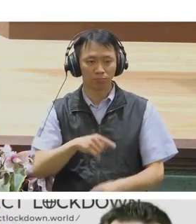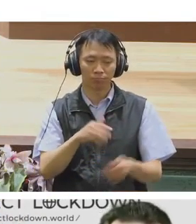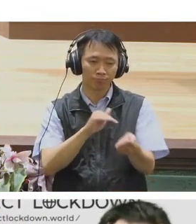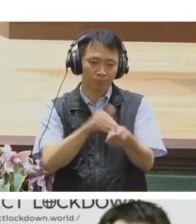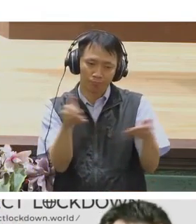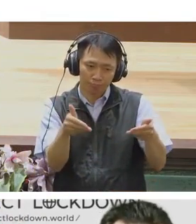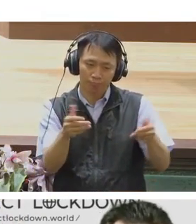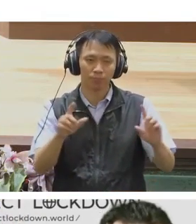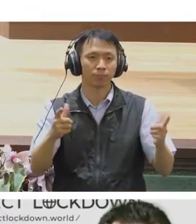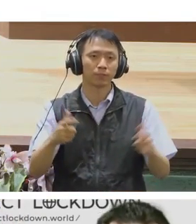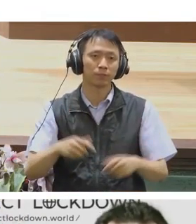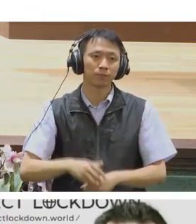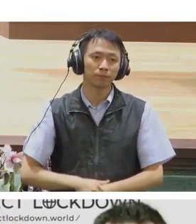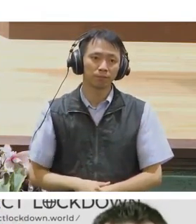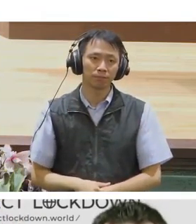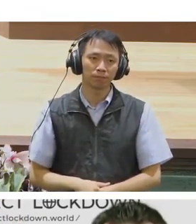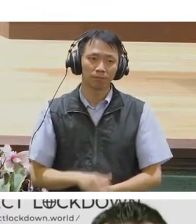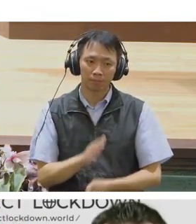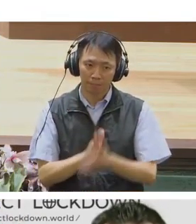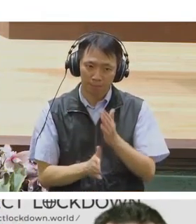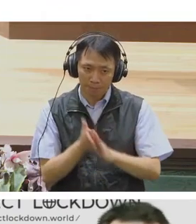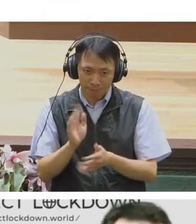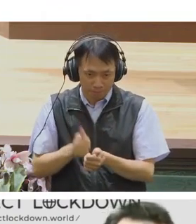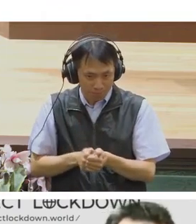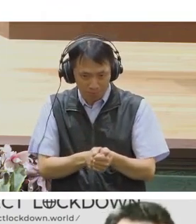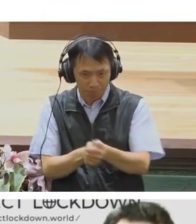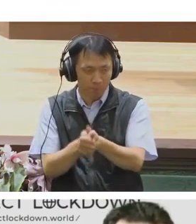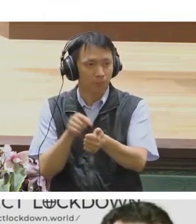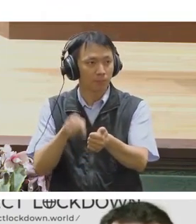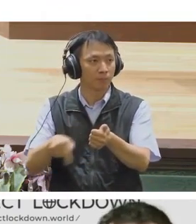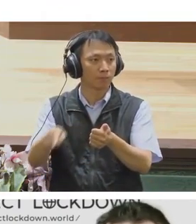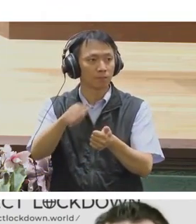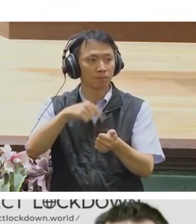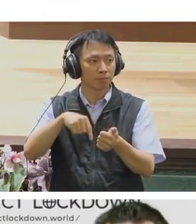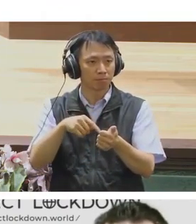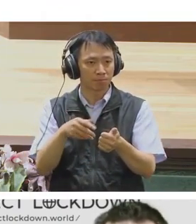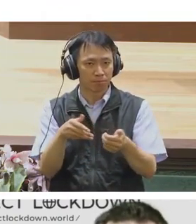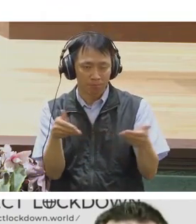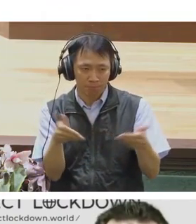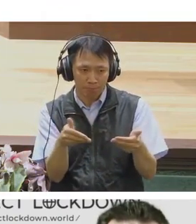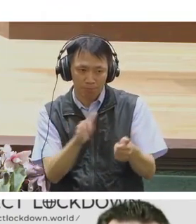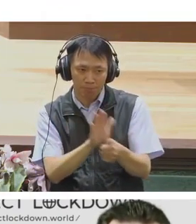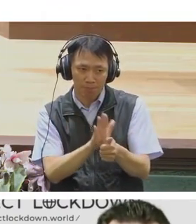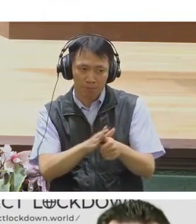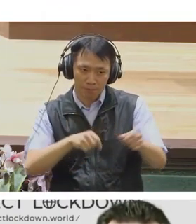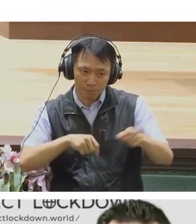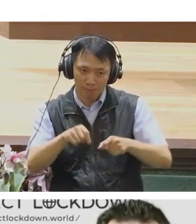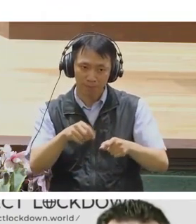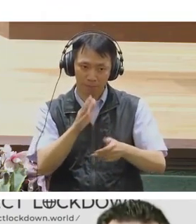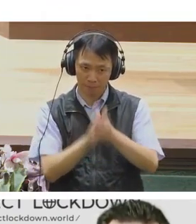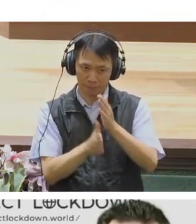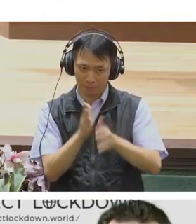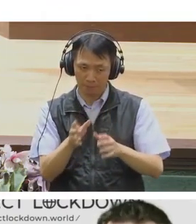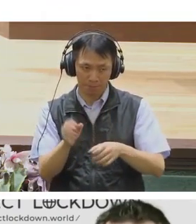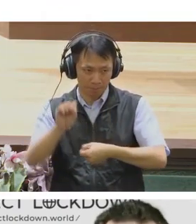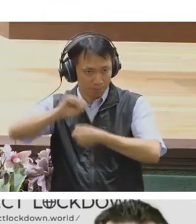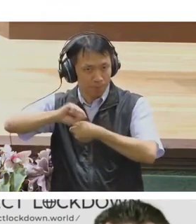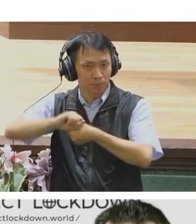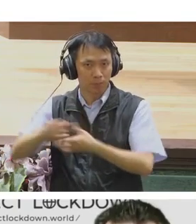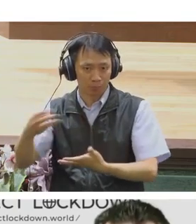we are still tracking those, but we have been expanding because we see